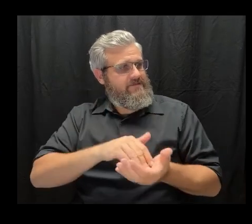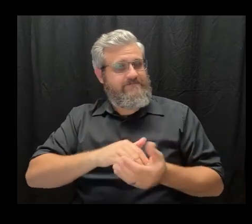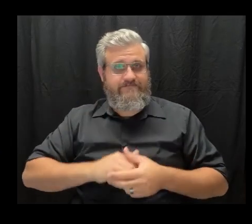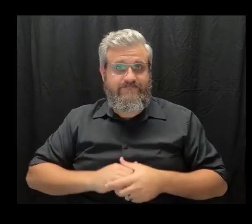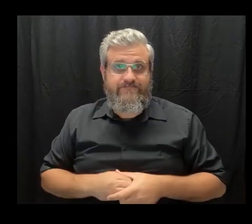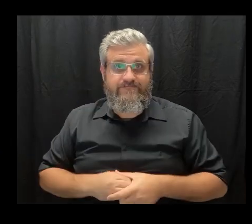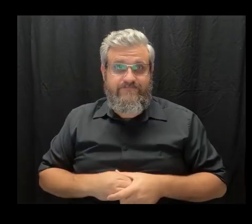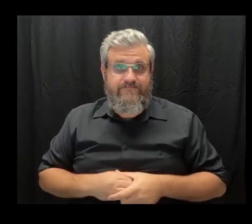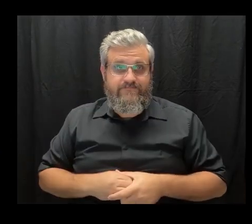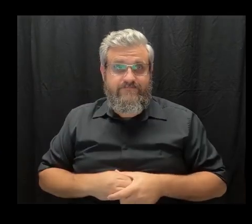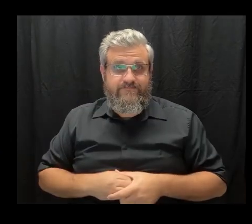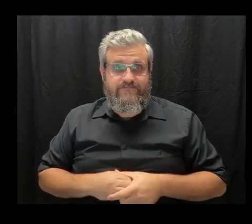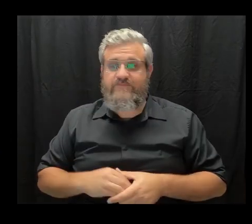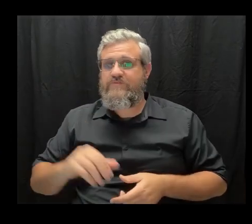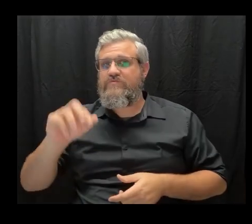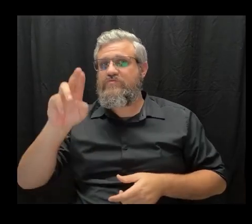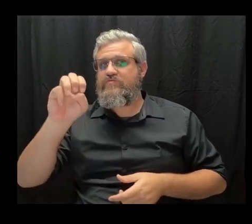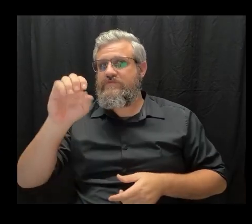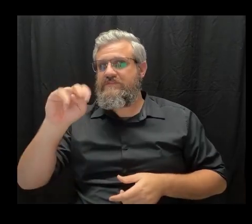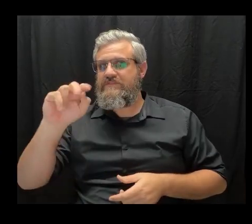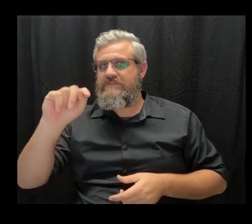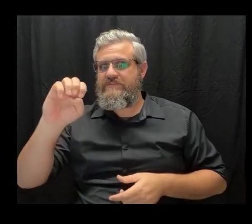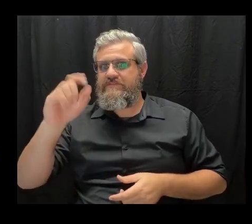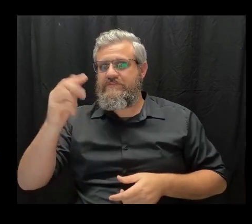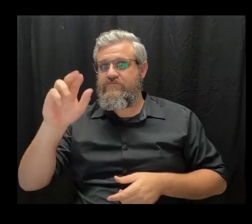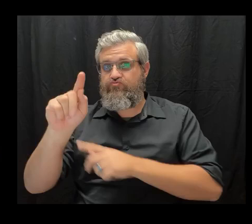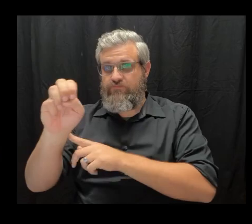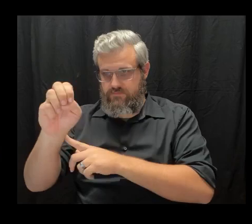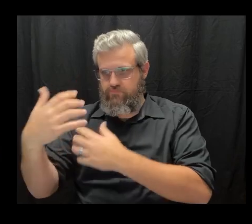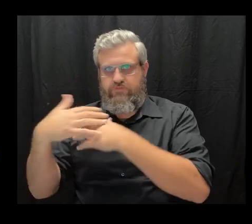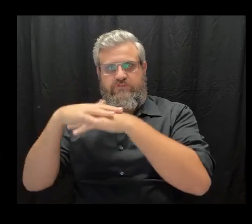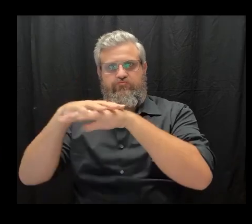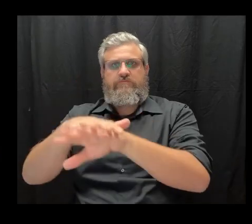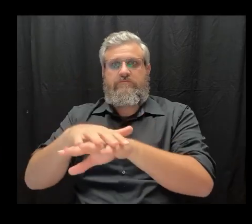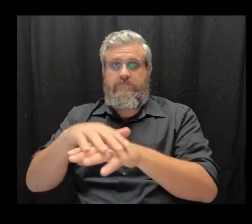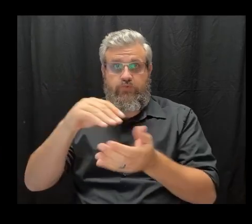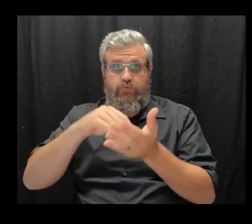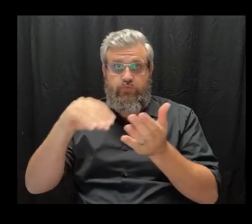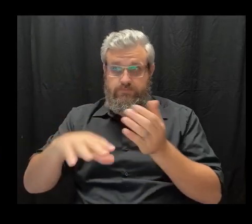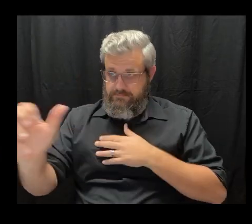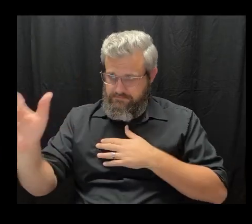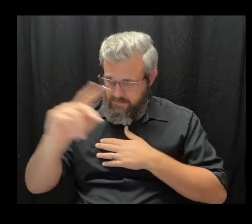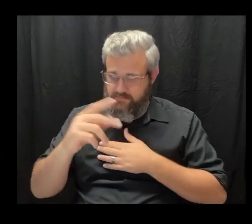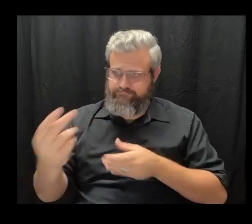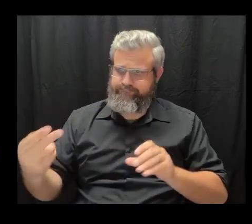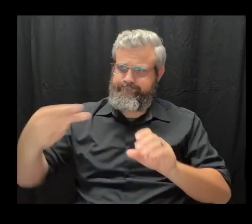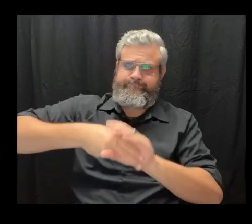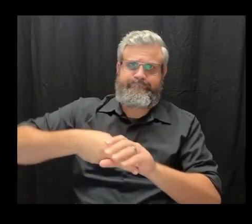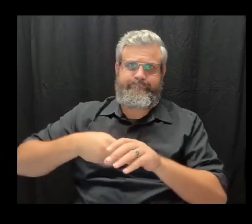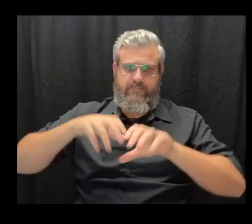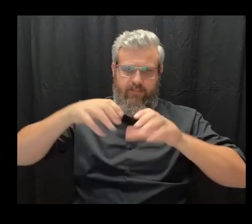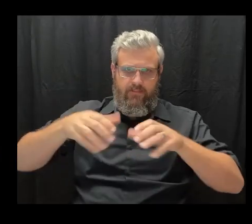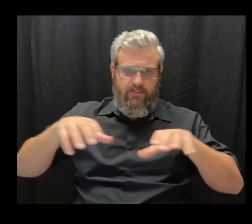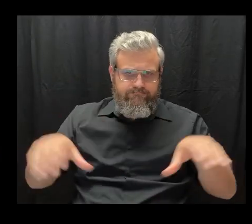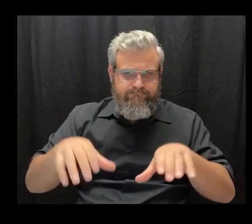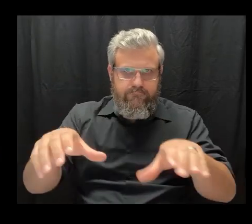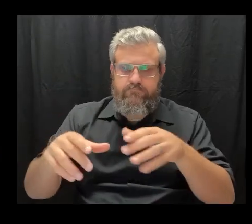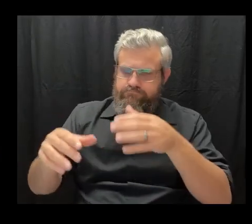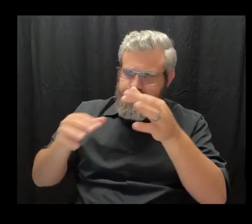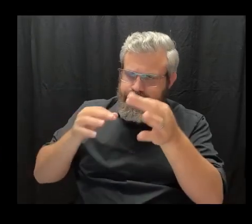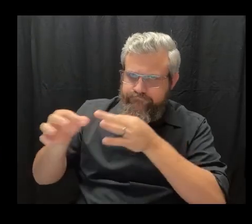Reintegrate. Allow student to take part in regular classroom activities. Provide clear expectations and directions for the activity,